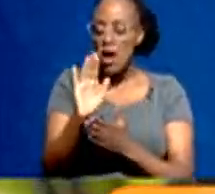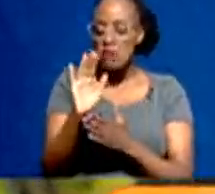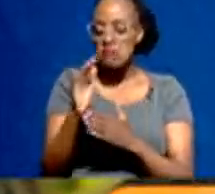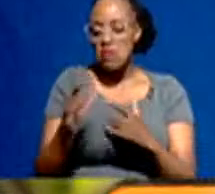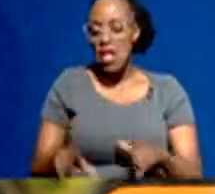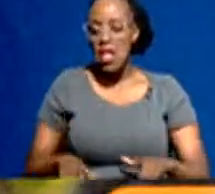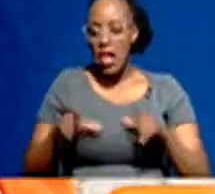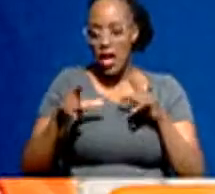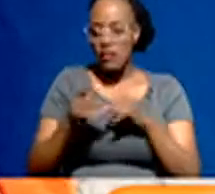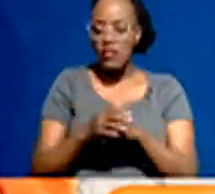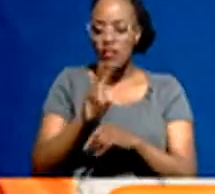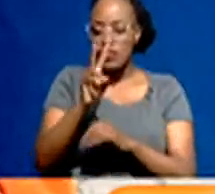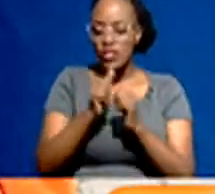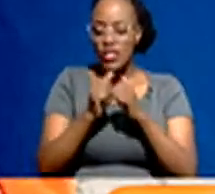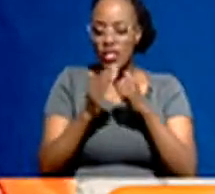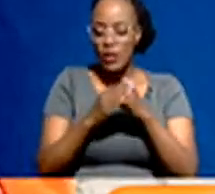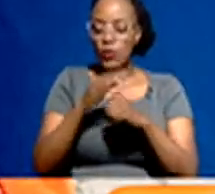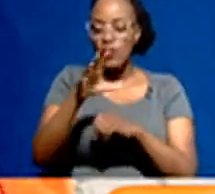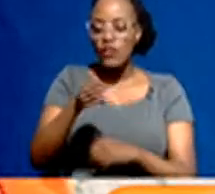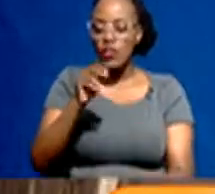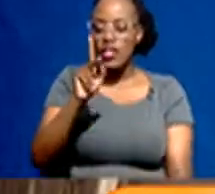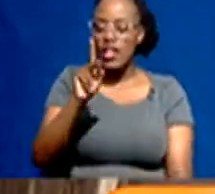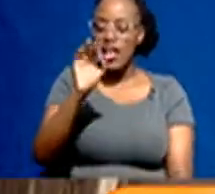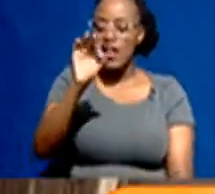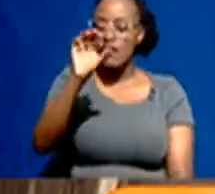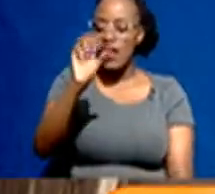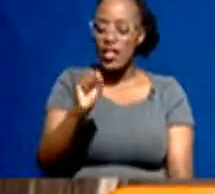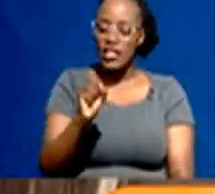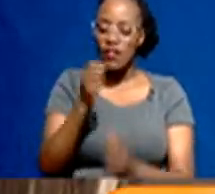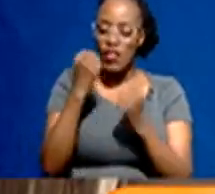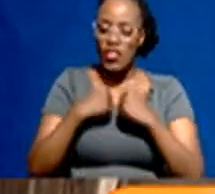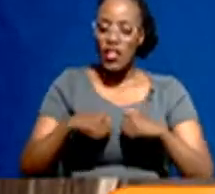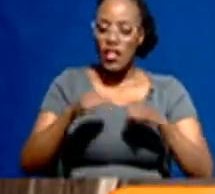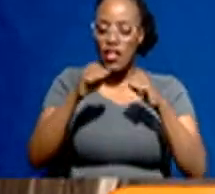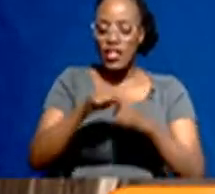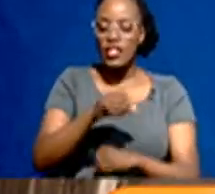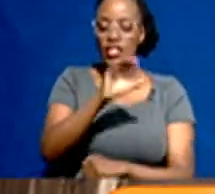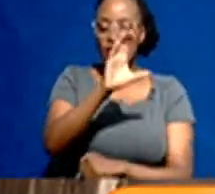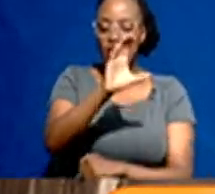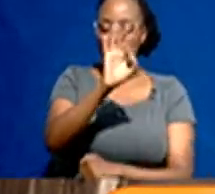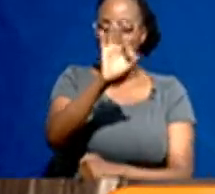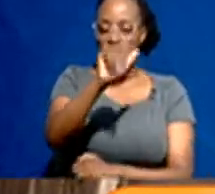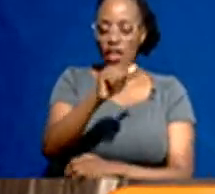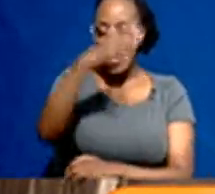2019, tukapata KFS na chairman wa CFA ya Lamu,